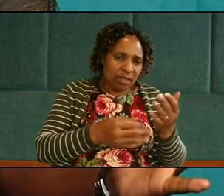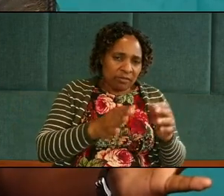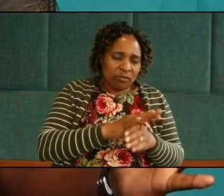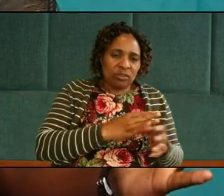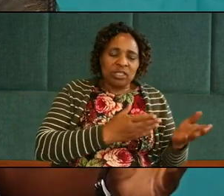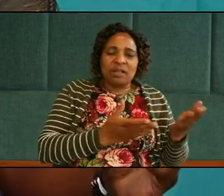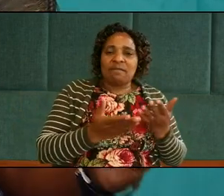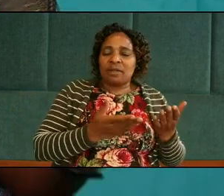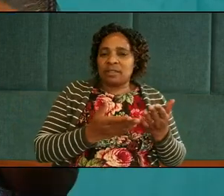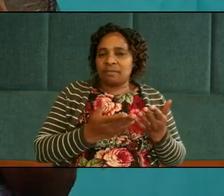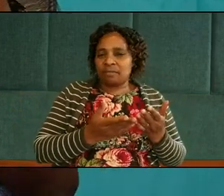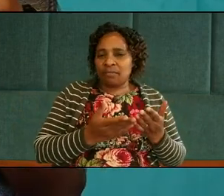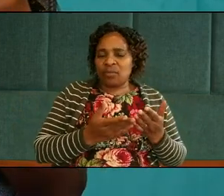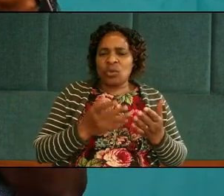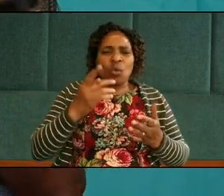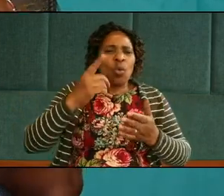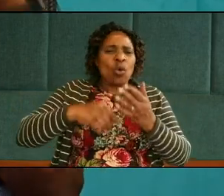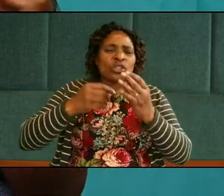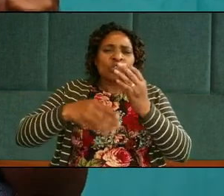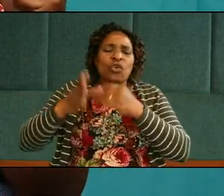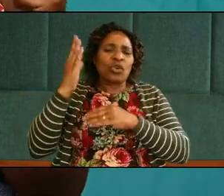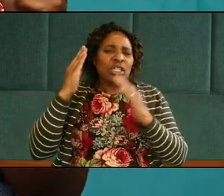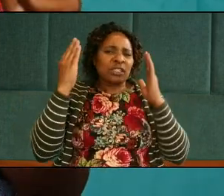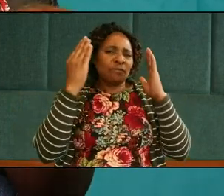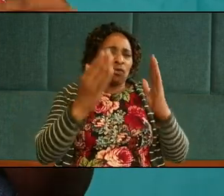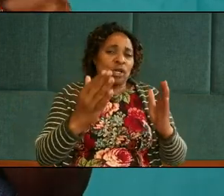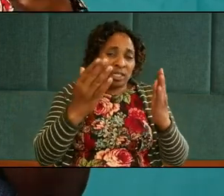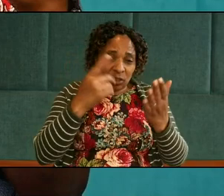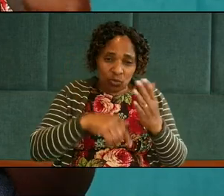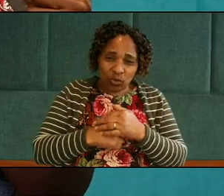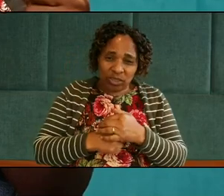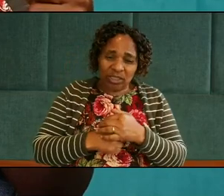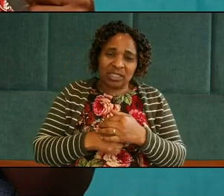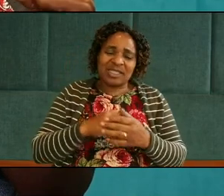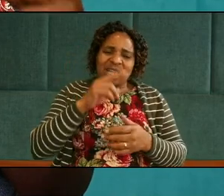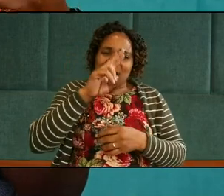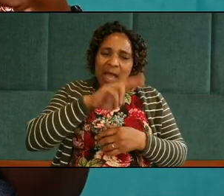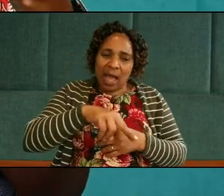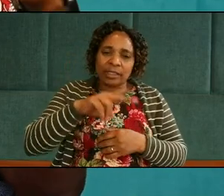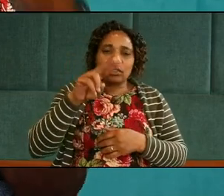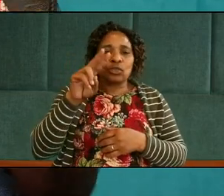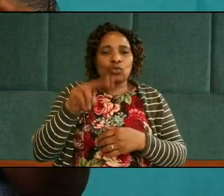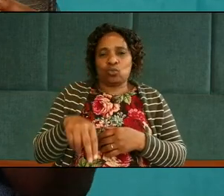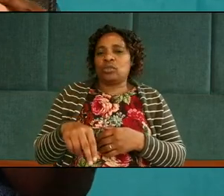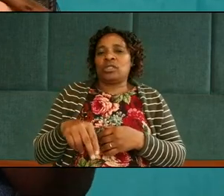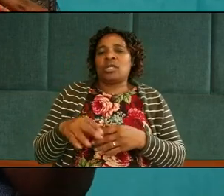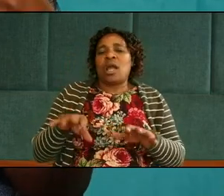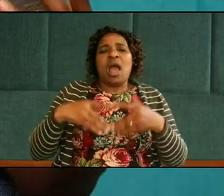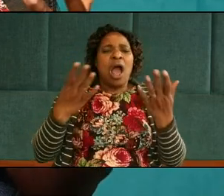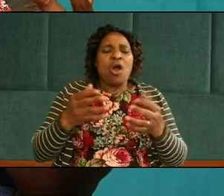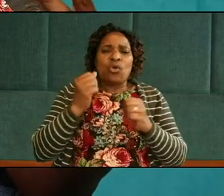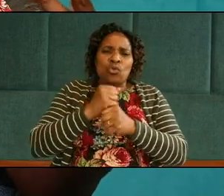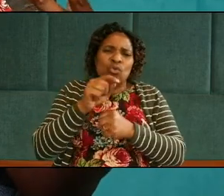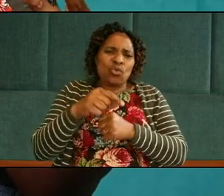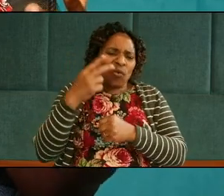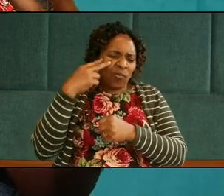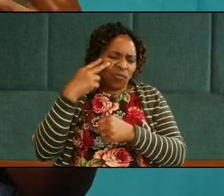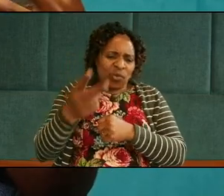servant, right? Mm-hmm. What God is really keen on is your attitude. How do you view